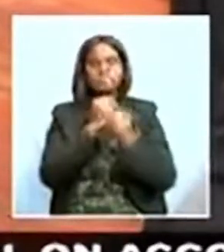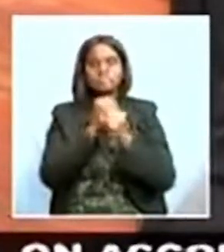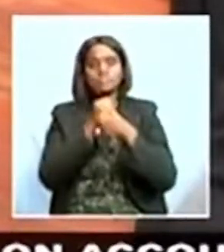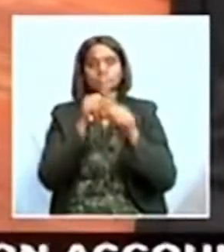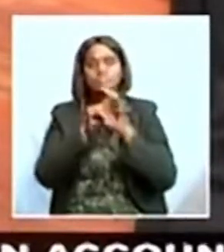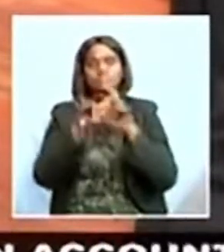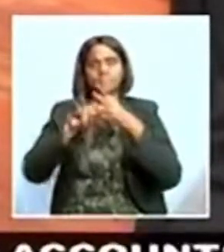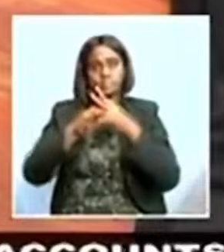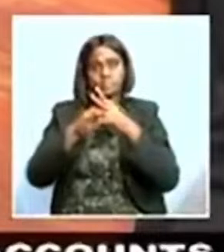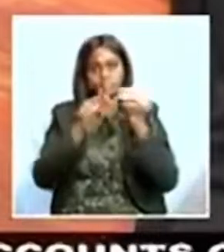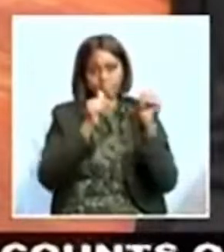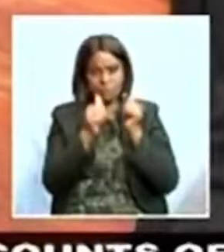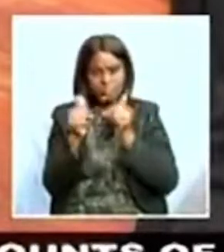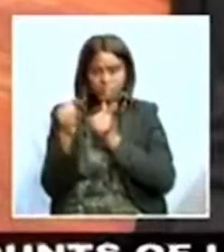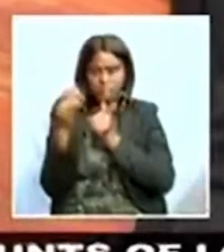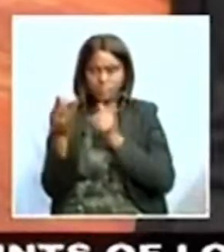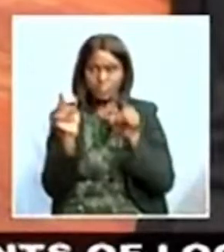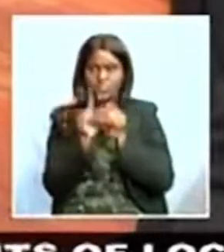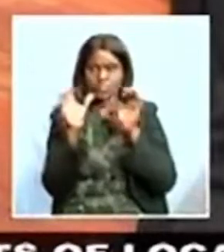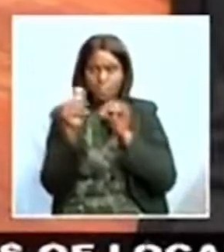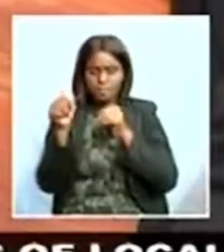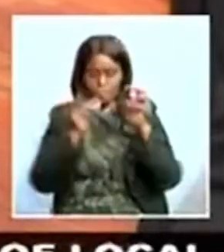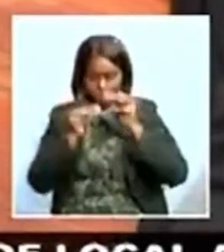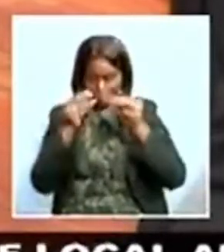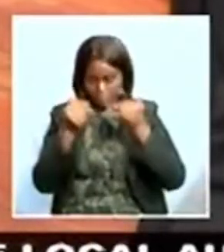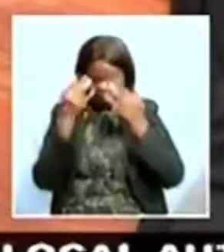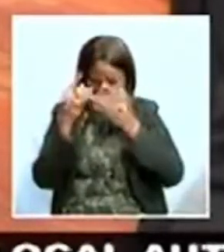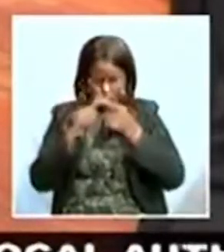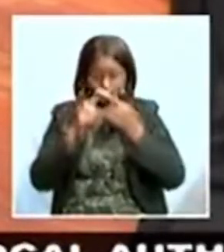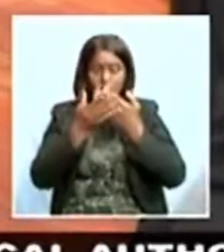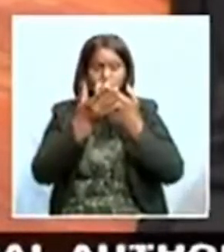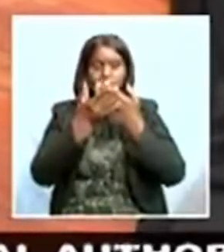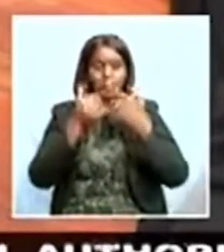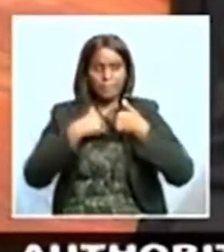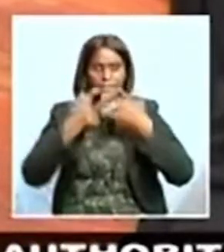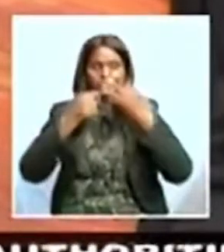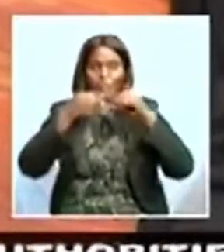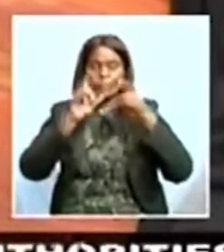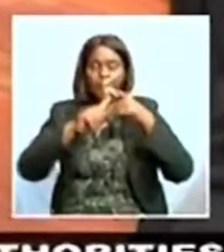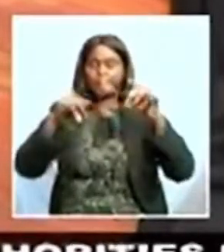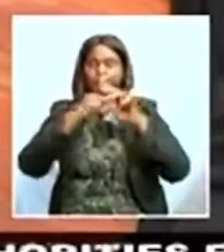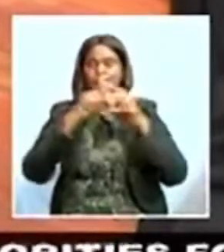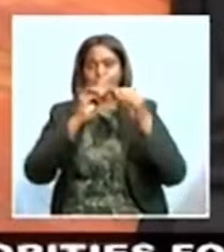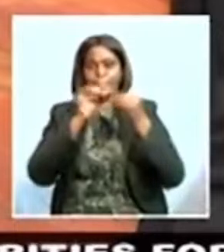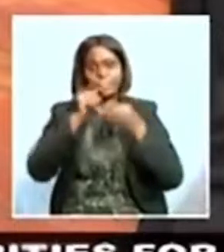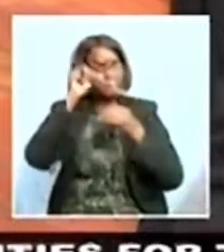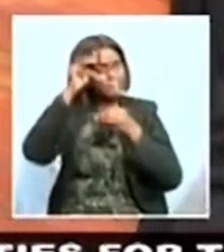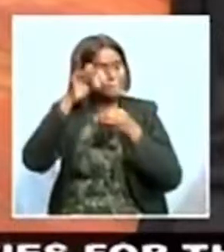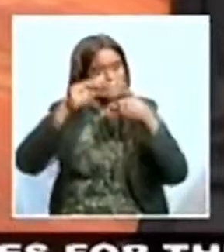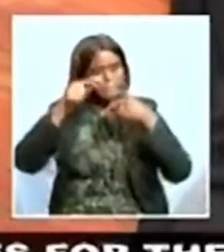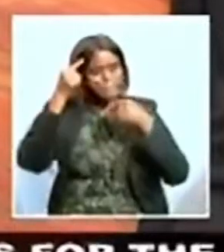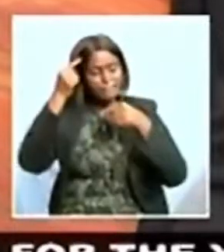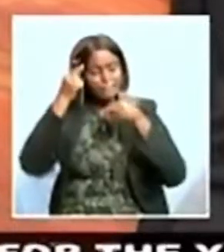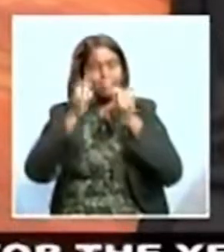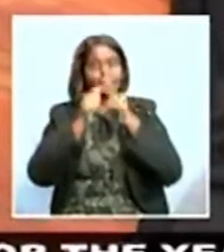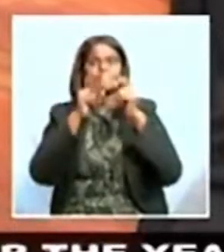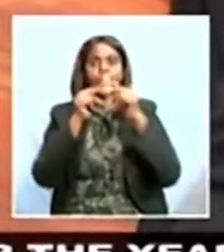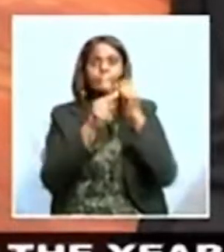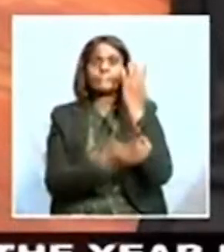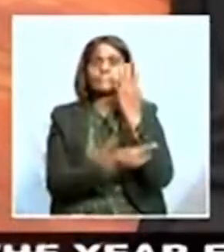source. Action taken, the council management wishes to submit that it has continued to engage the Ministry of Local Government and Rural